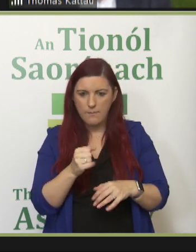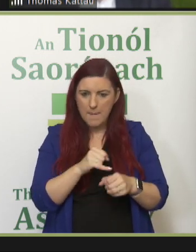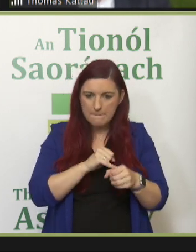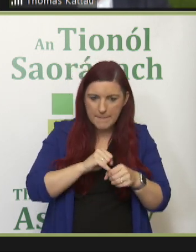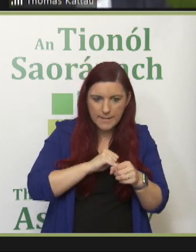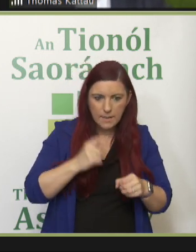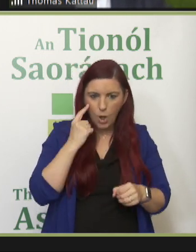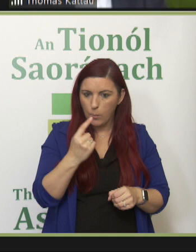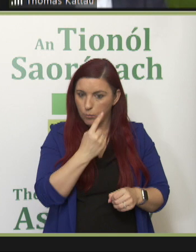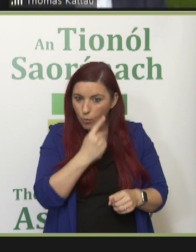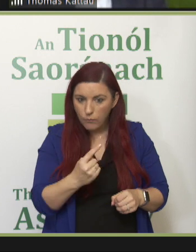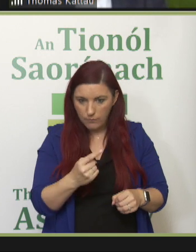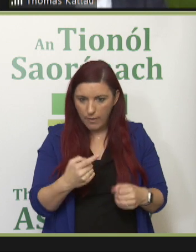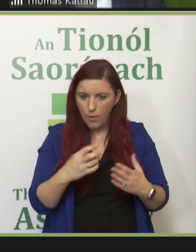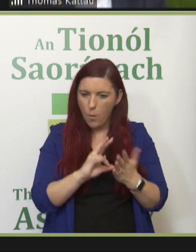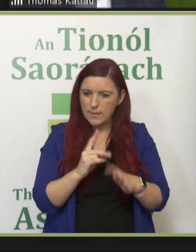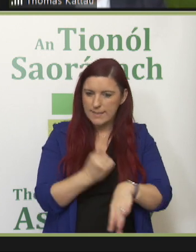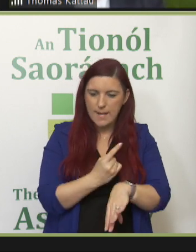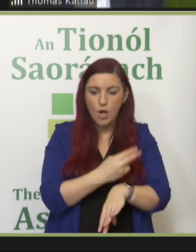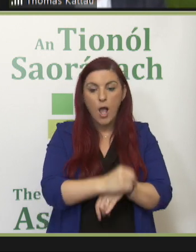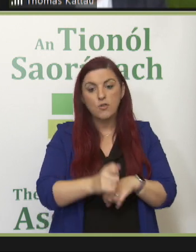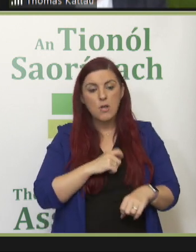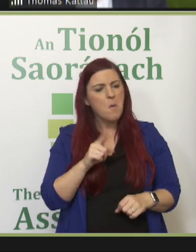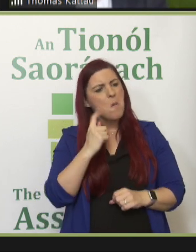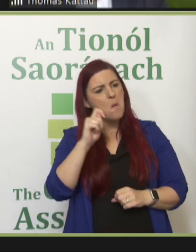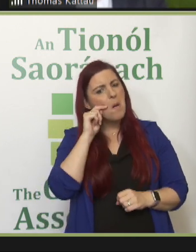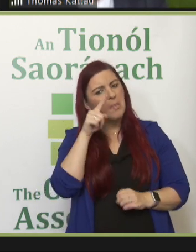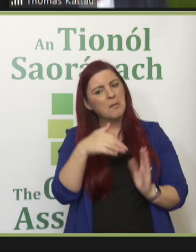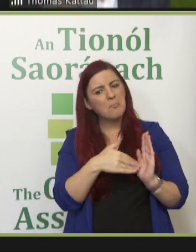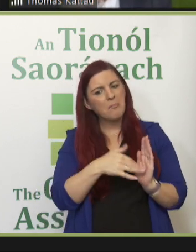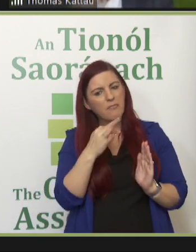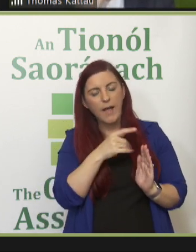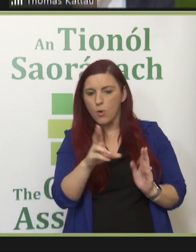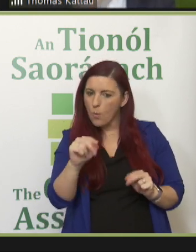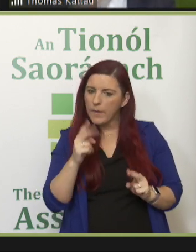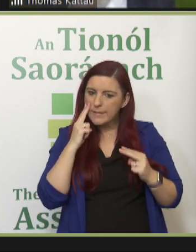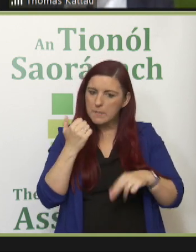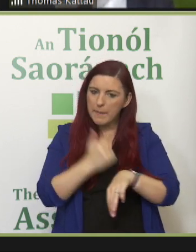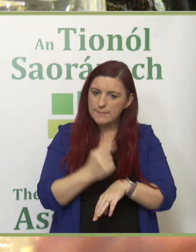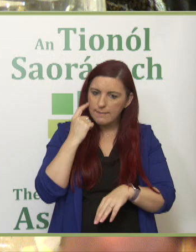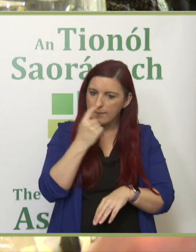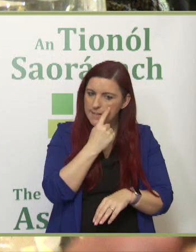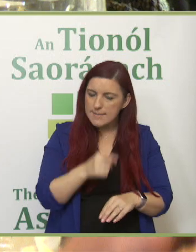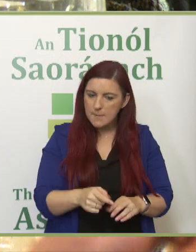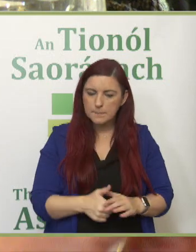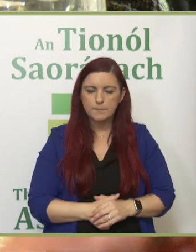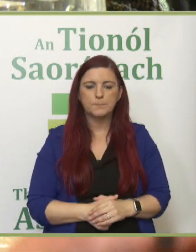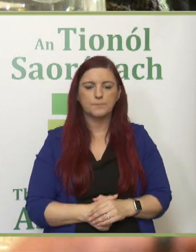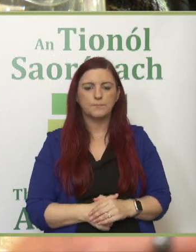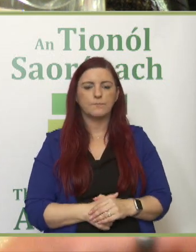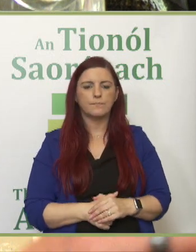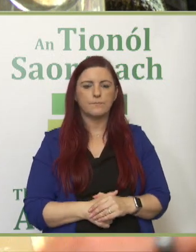and scientific evidence and not based on political or budgetary expedience. So the principle of equivalence